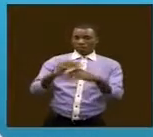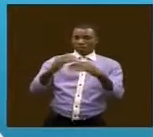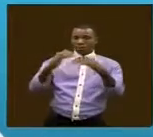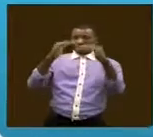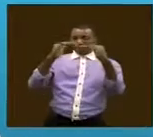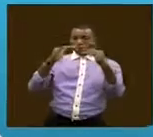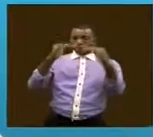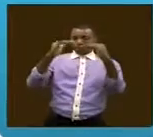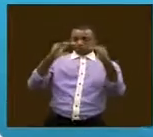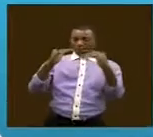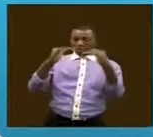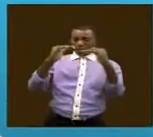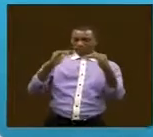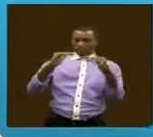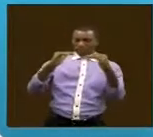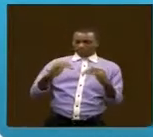So stage 1,